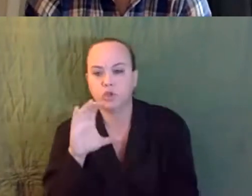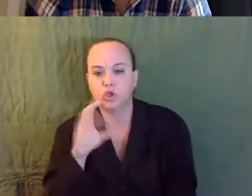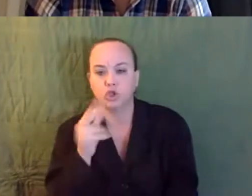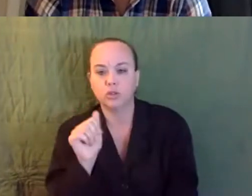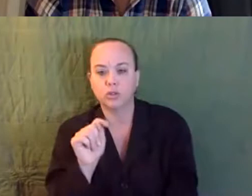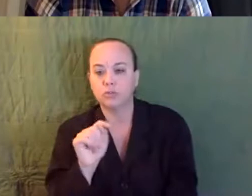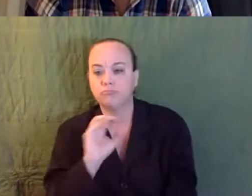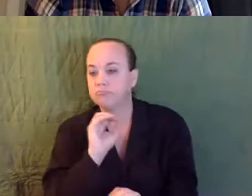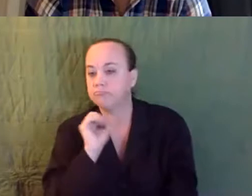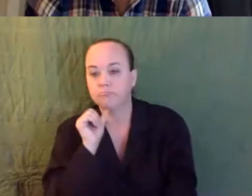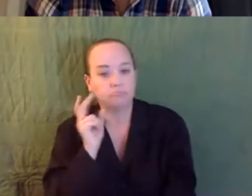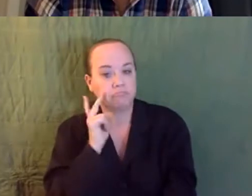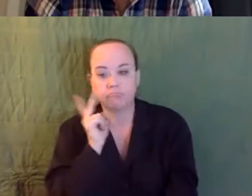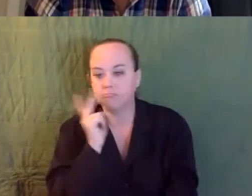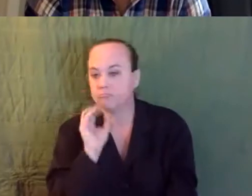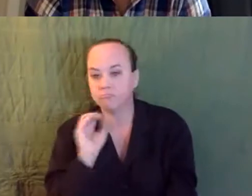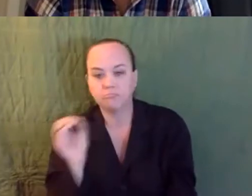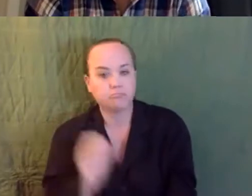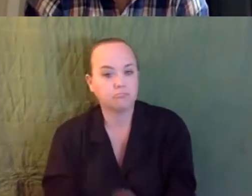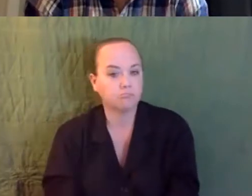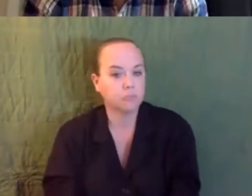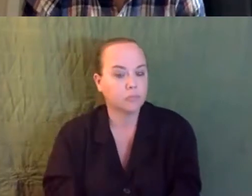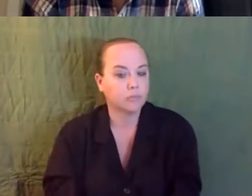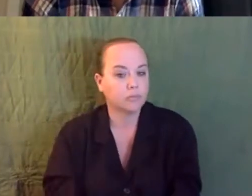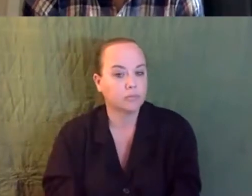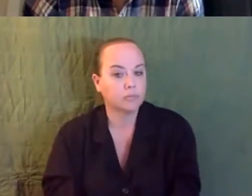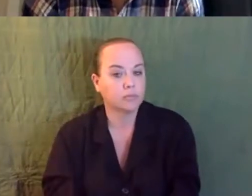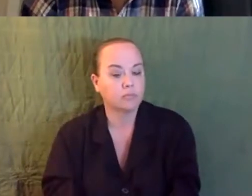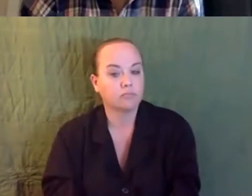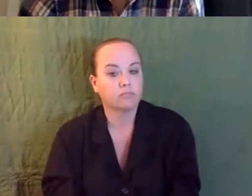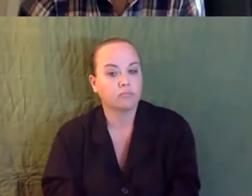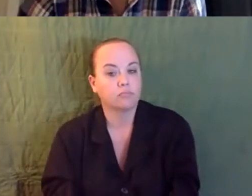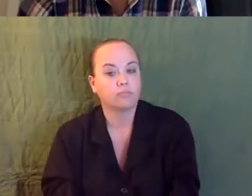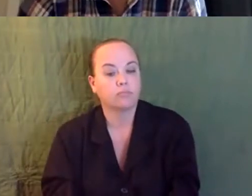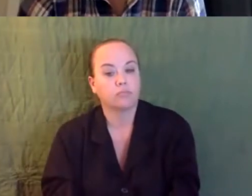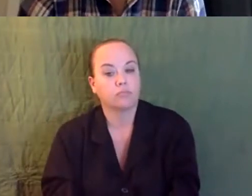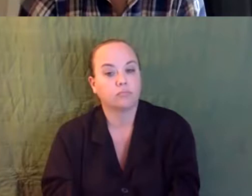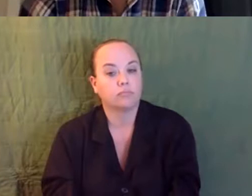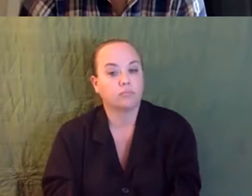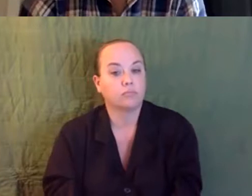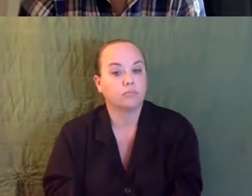I have not seen any come across. Okay, I don't. Great. All